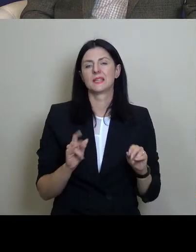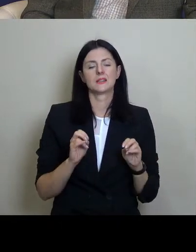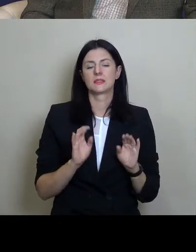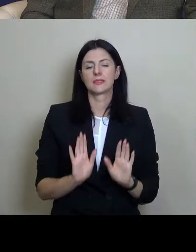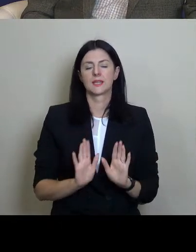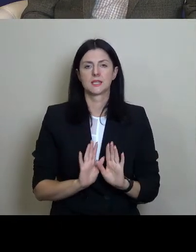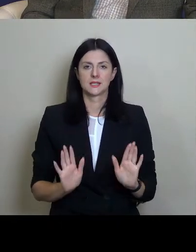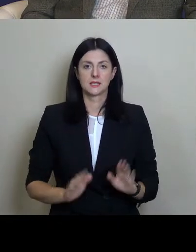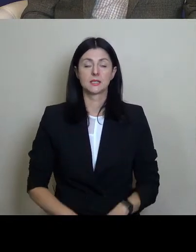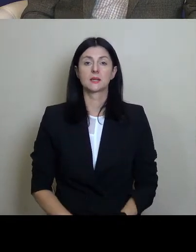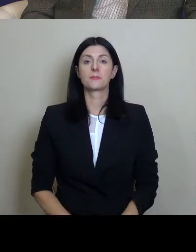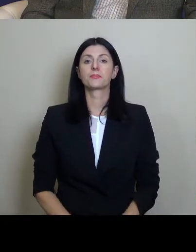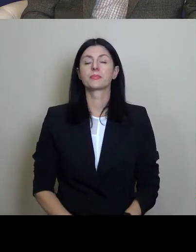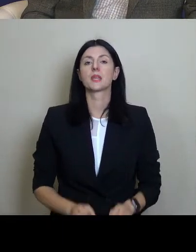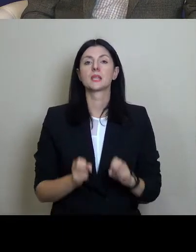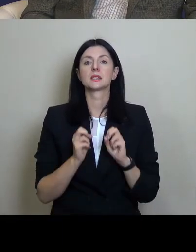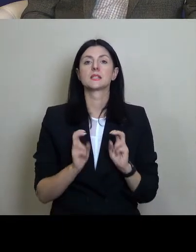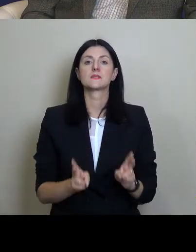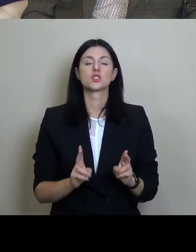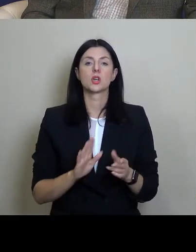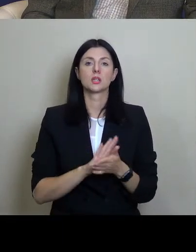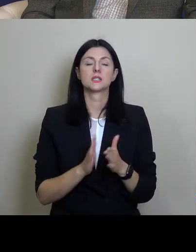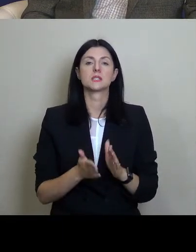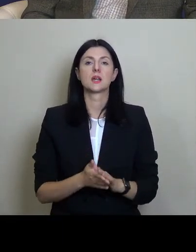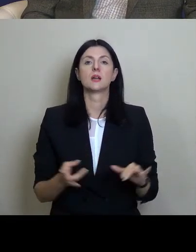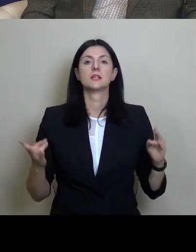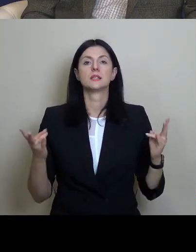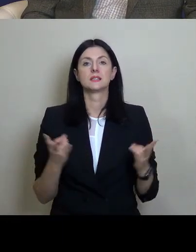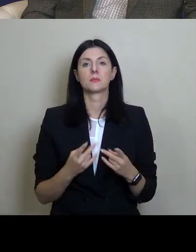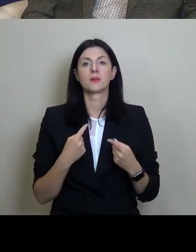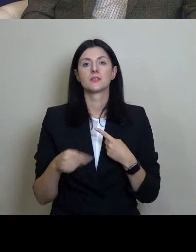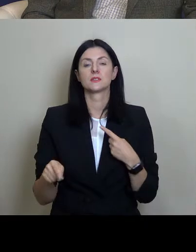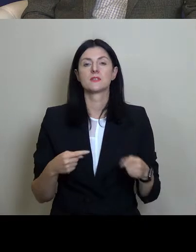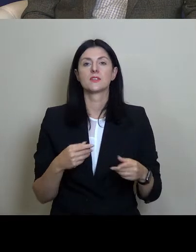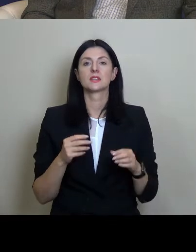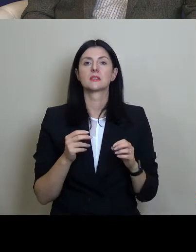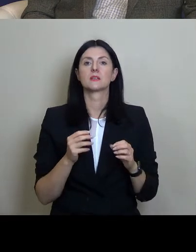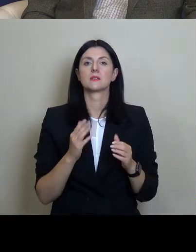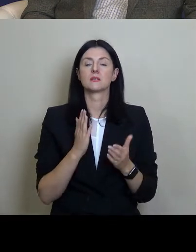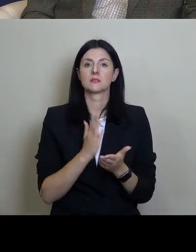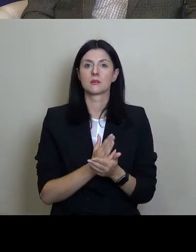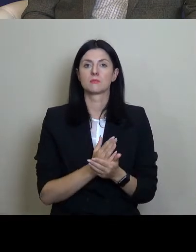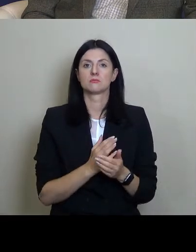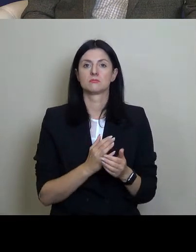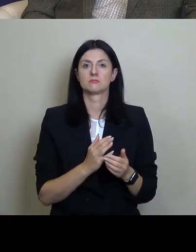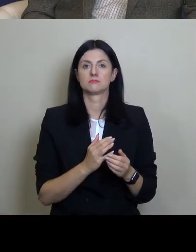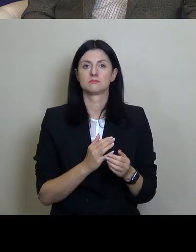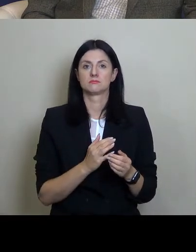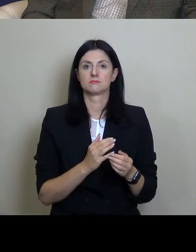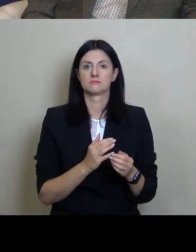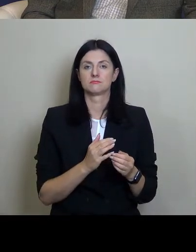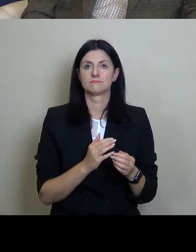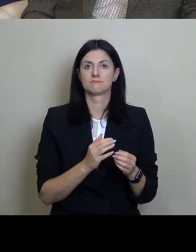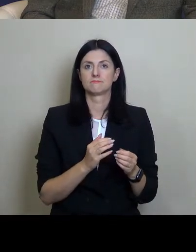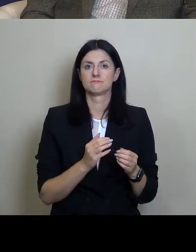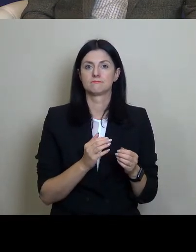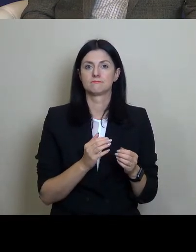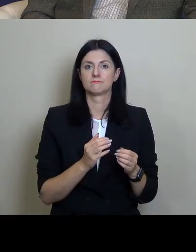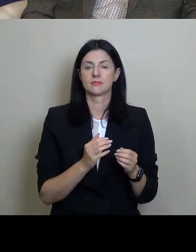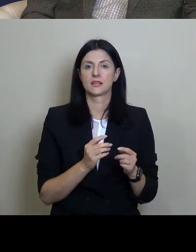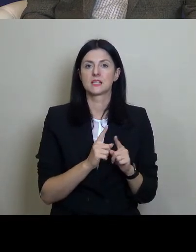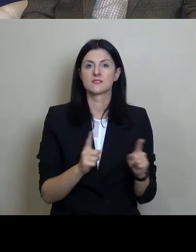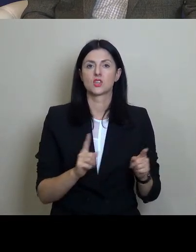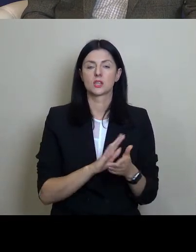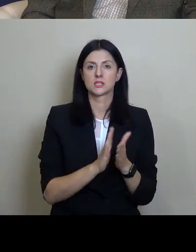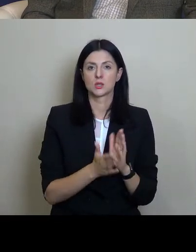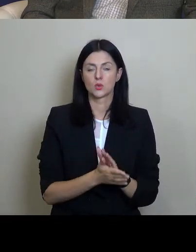COVID-19 pandemics, and other reasons as well. The martial law, emergency situation, and martial law are different things.